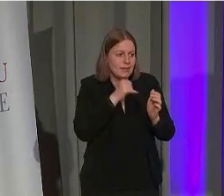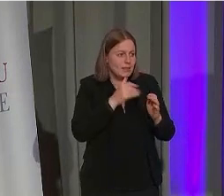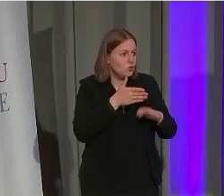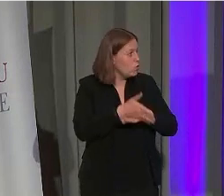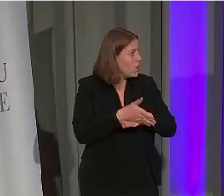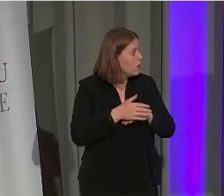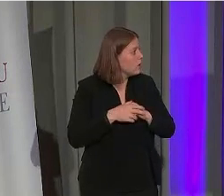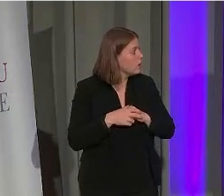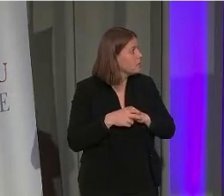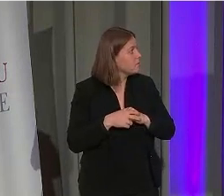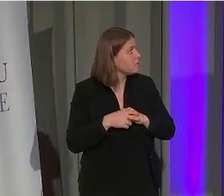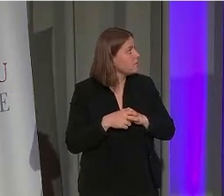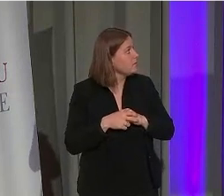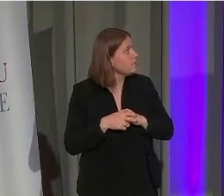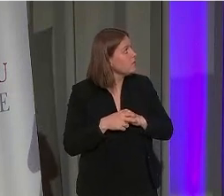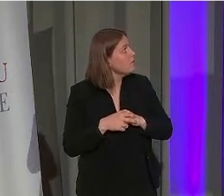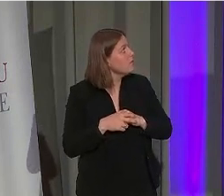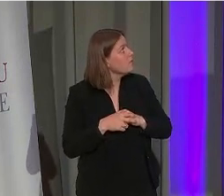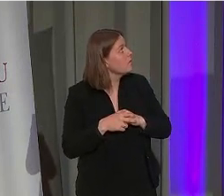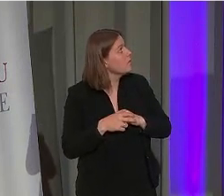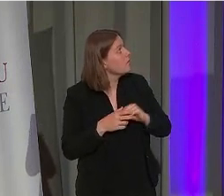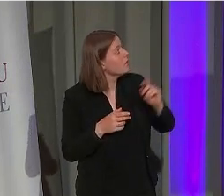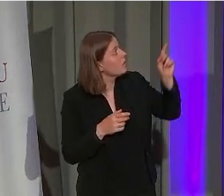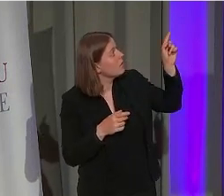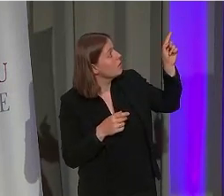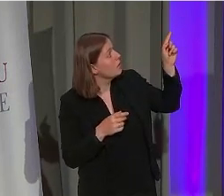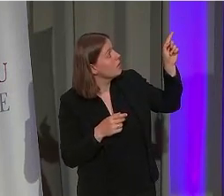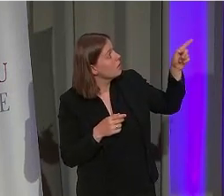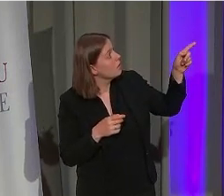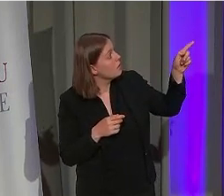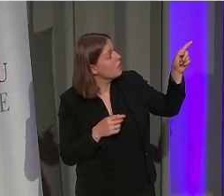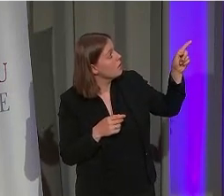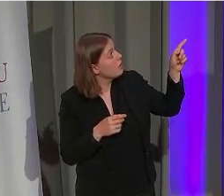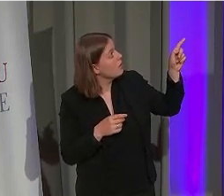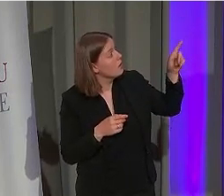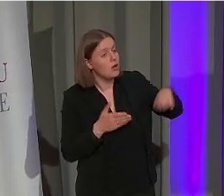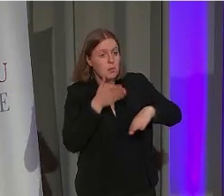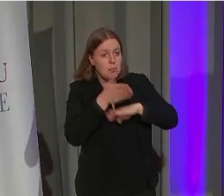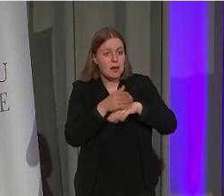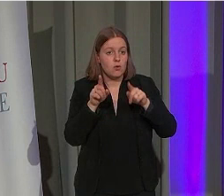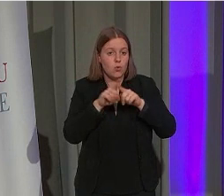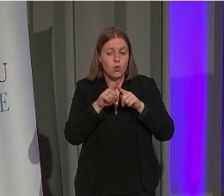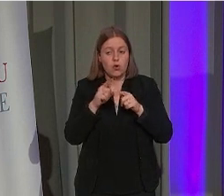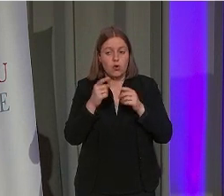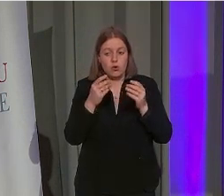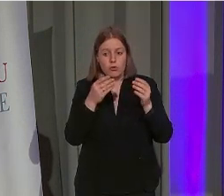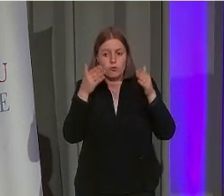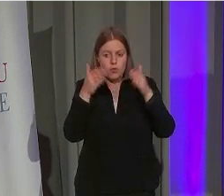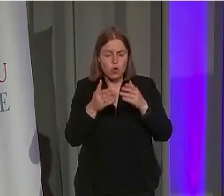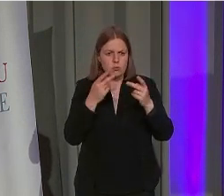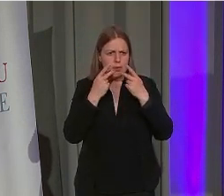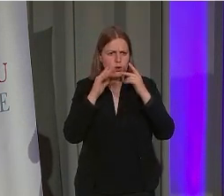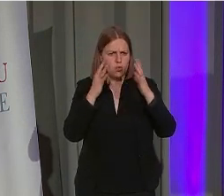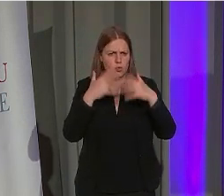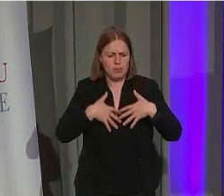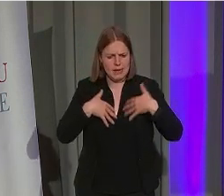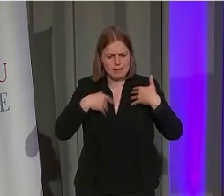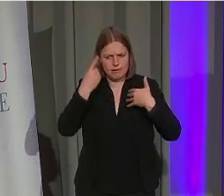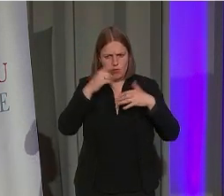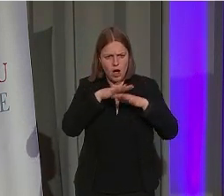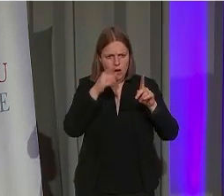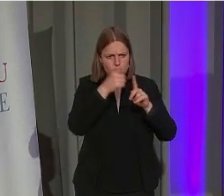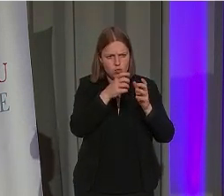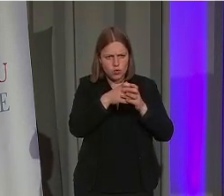the building, well, my pictures aren't as beautiful as Alexandra's, I'm sorry, but these are pictures from inside the